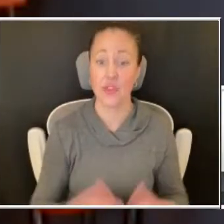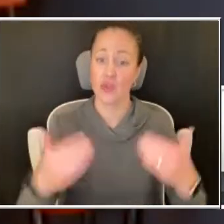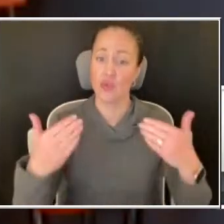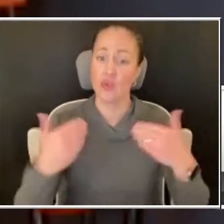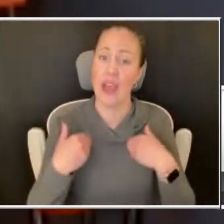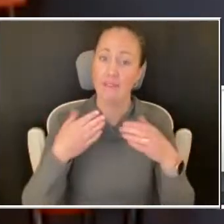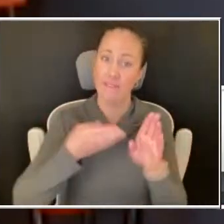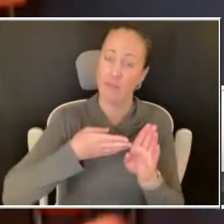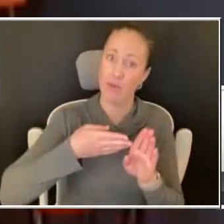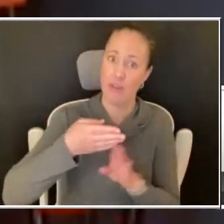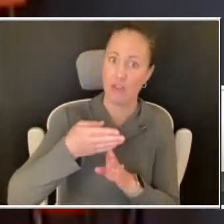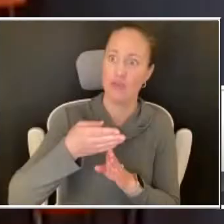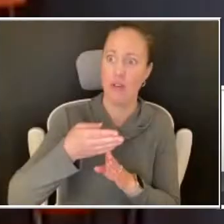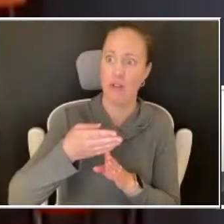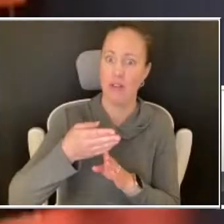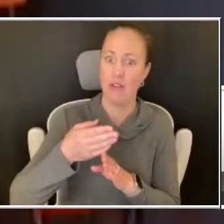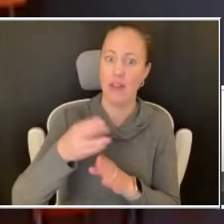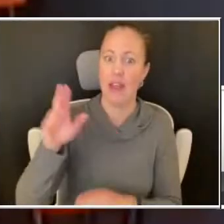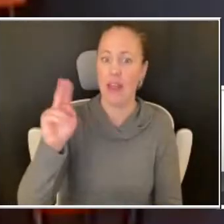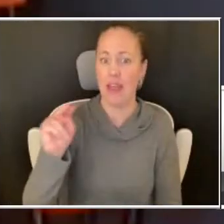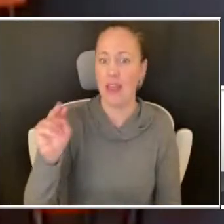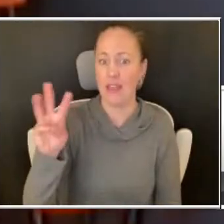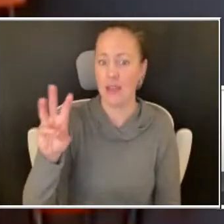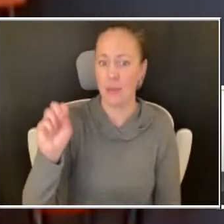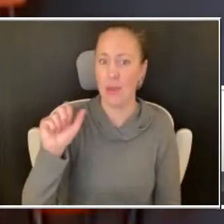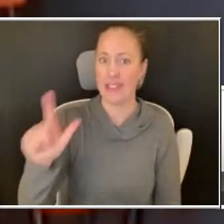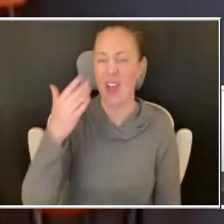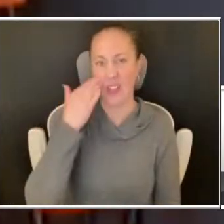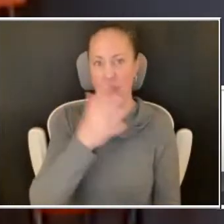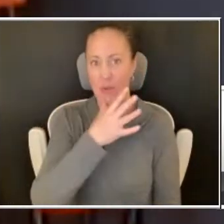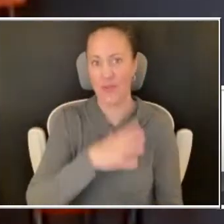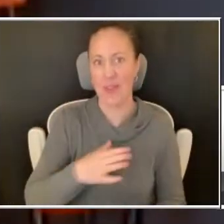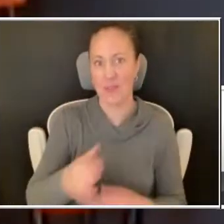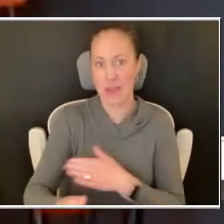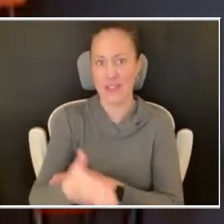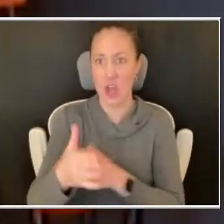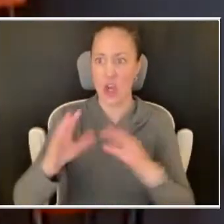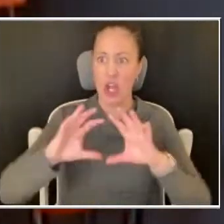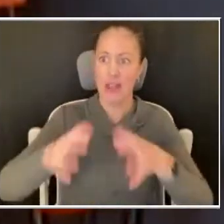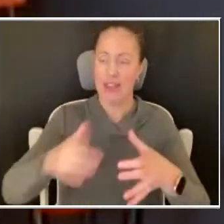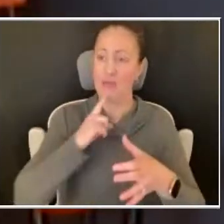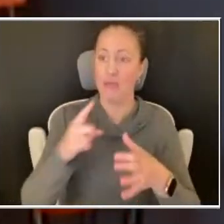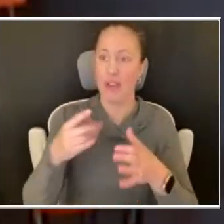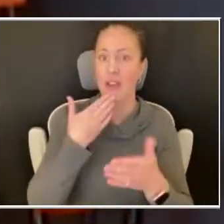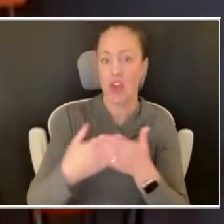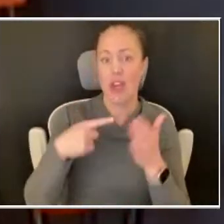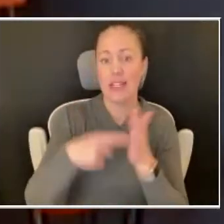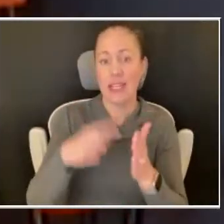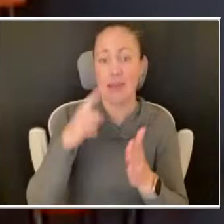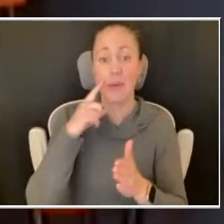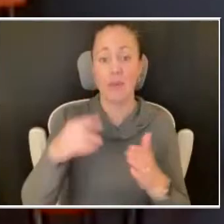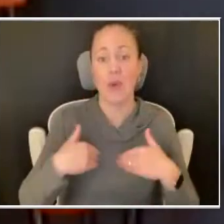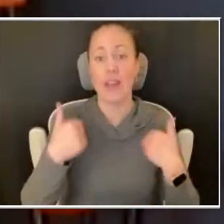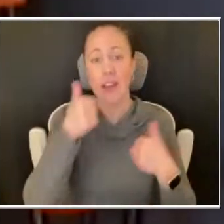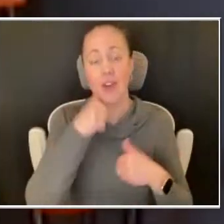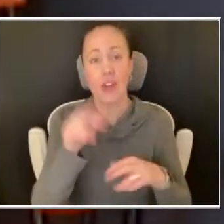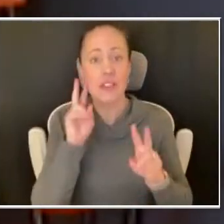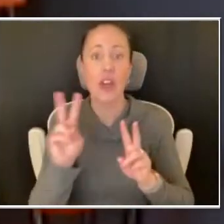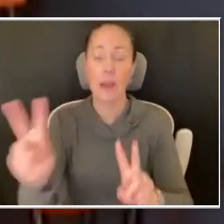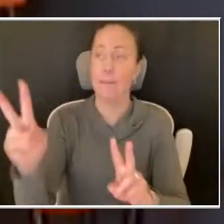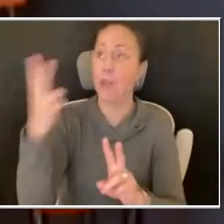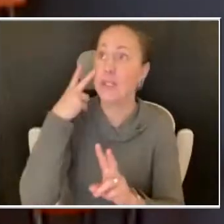professional, NWSL female soccer league is such a good example for young girls to look up to, because if you see it, you think you can be